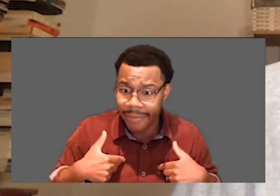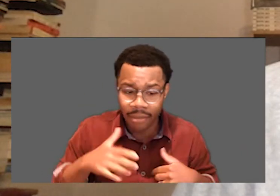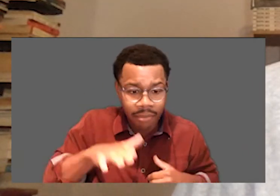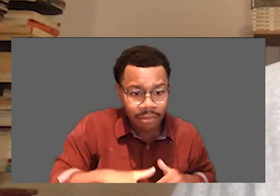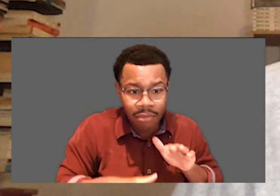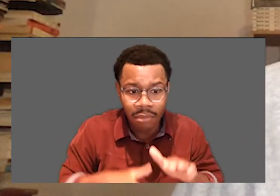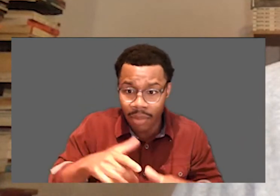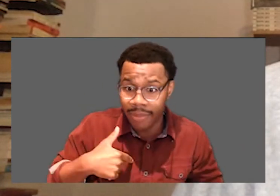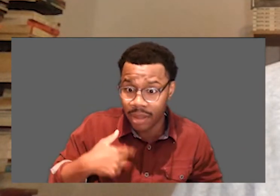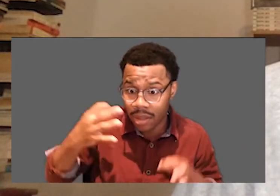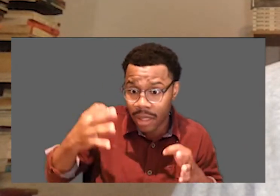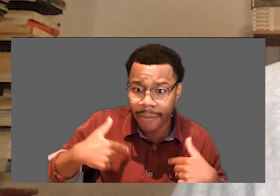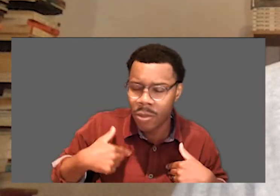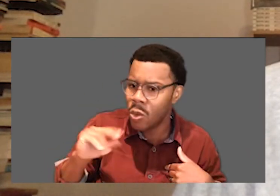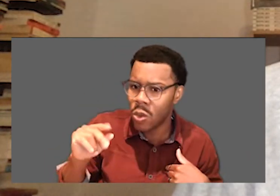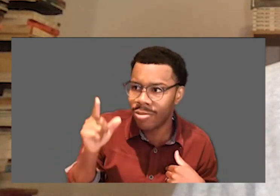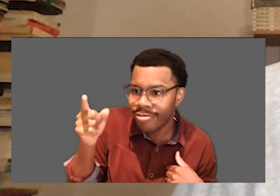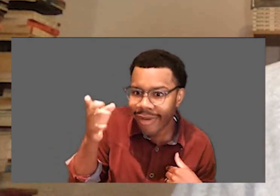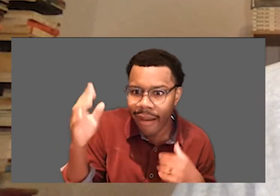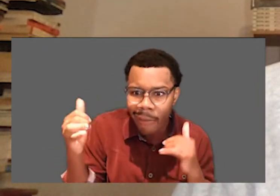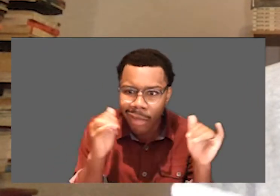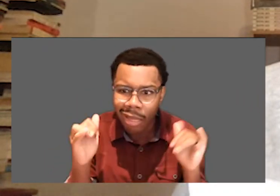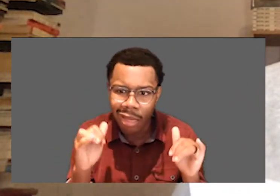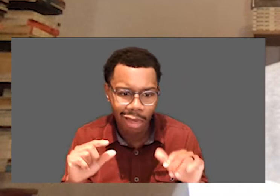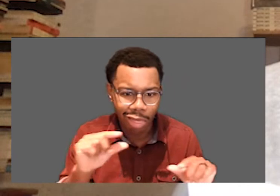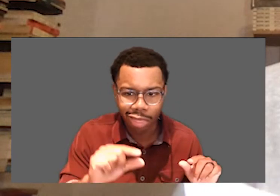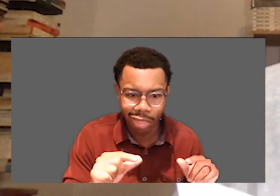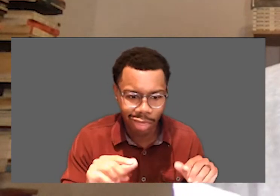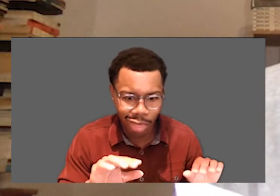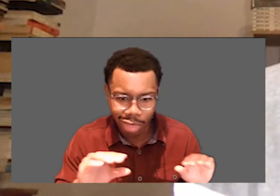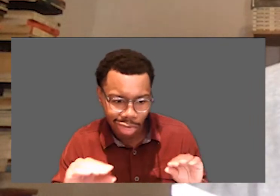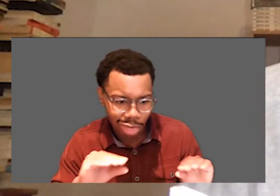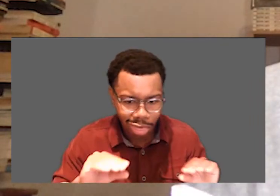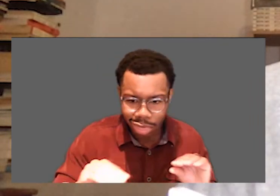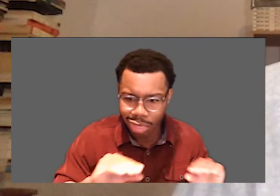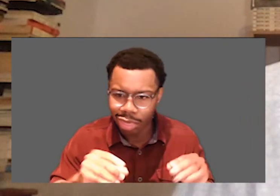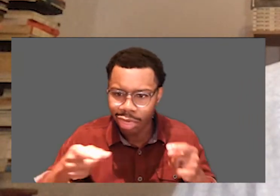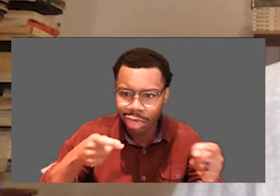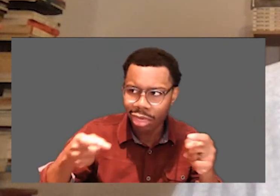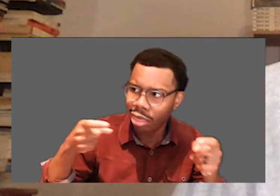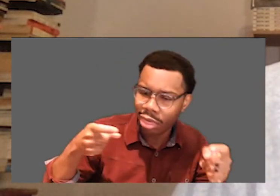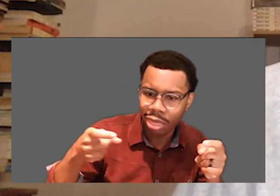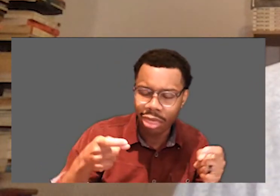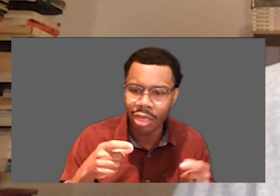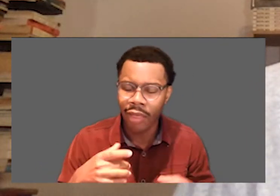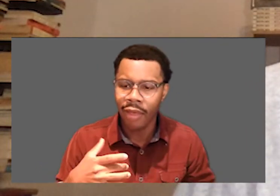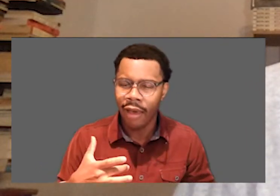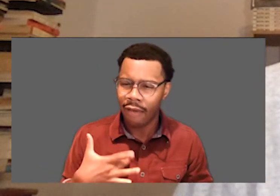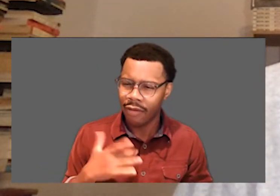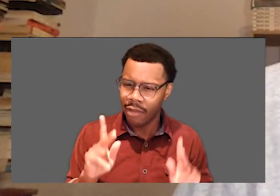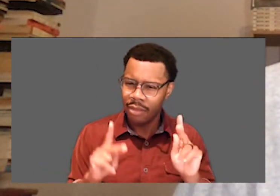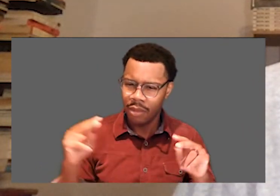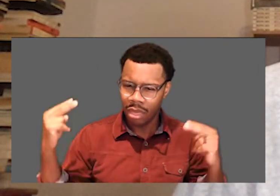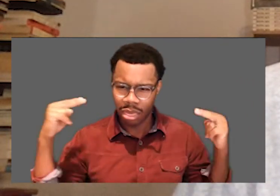my steps were of no consequence to my actual going. I felt everyone watching me from their